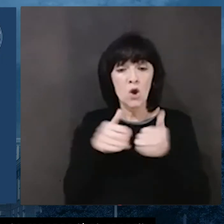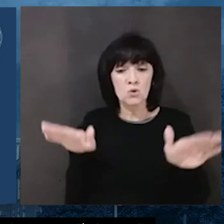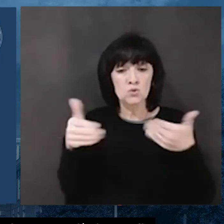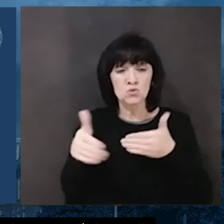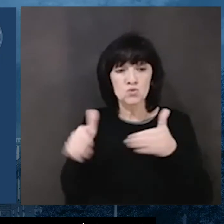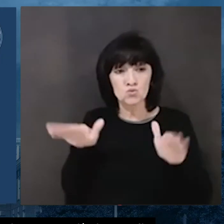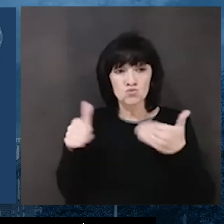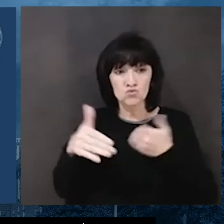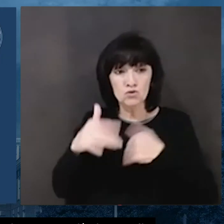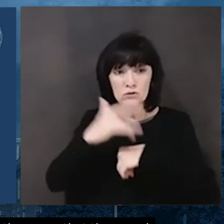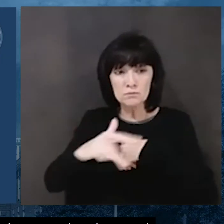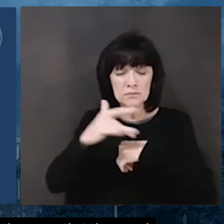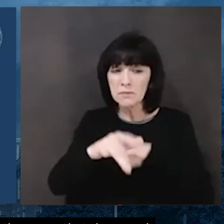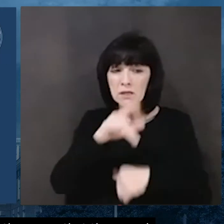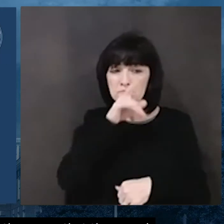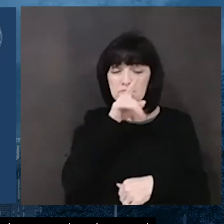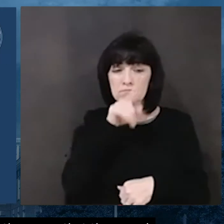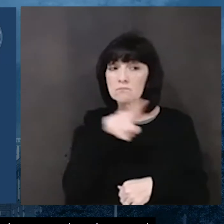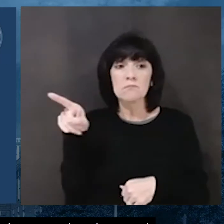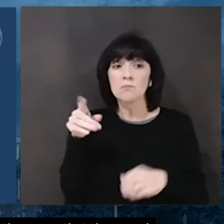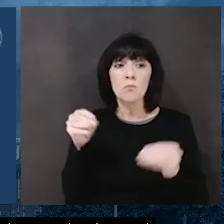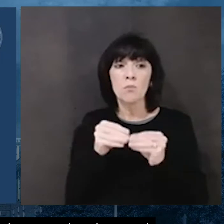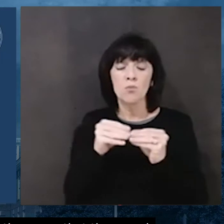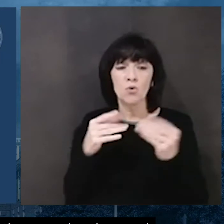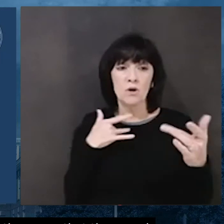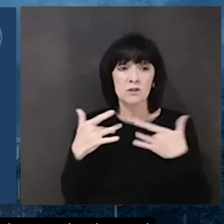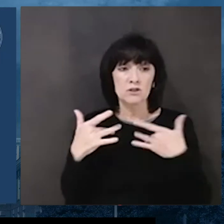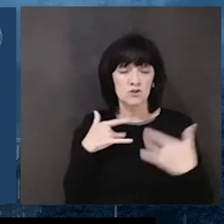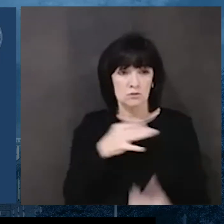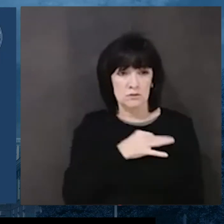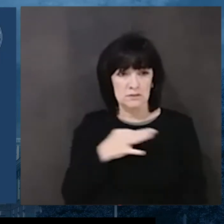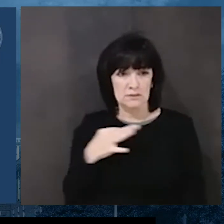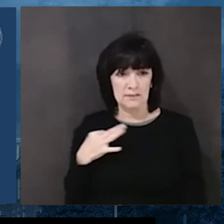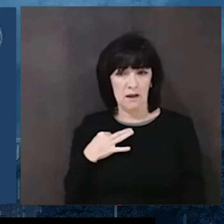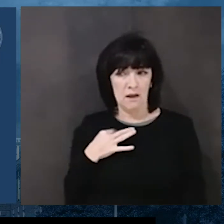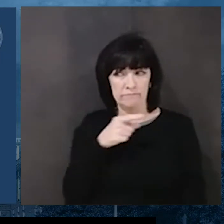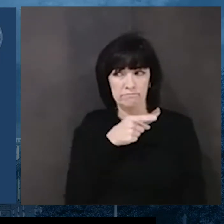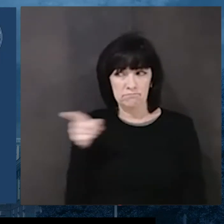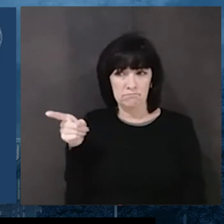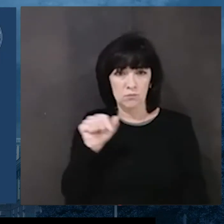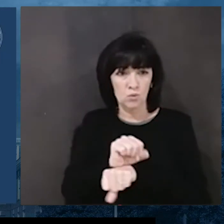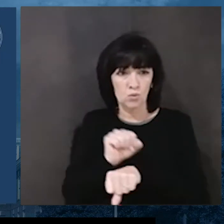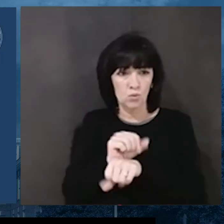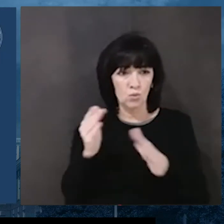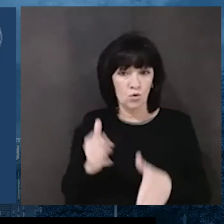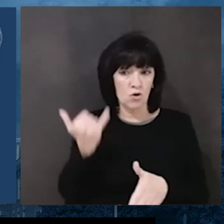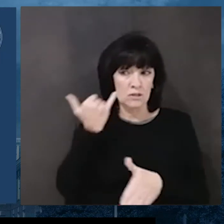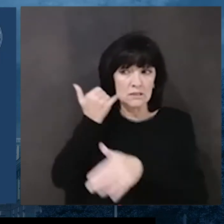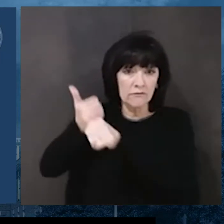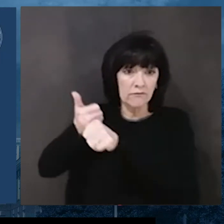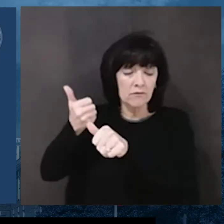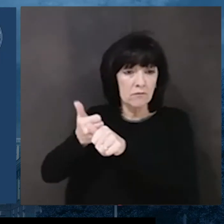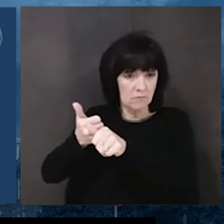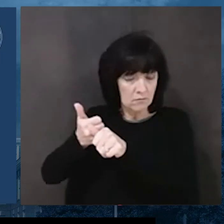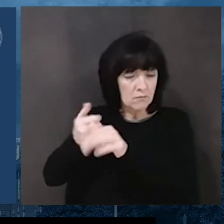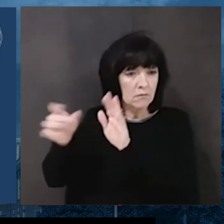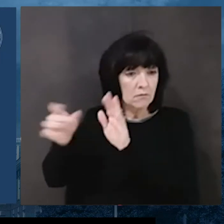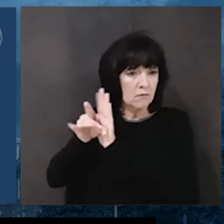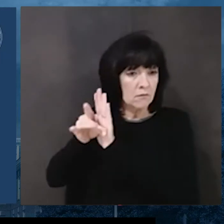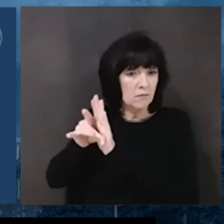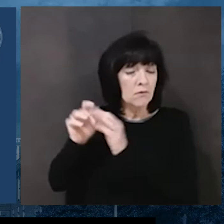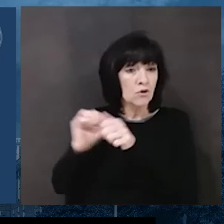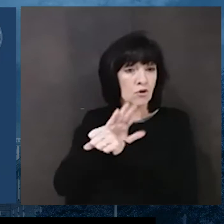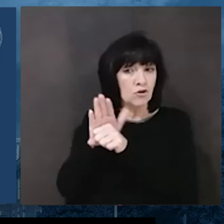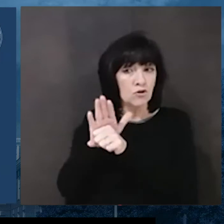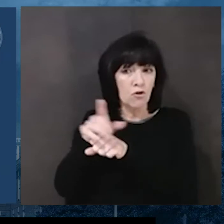staffing. And the more people that obviously test positive and need to be